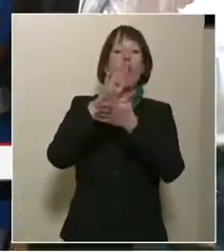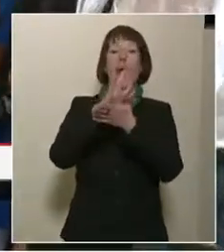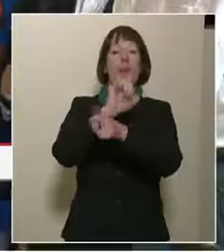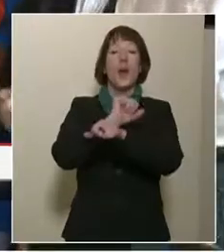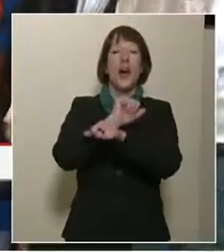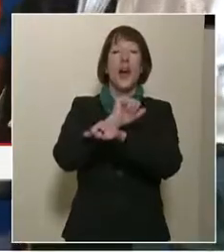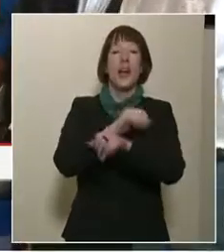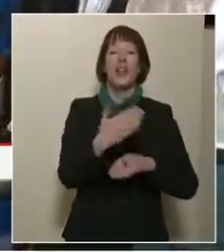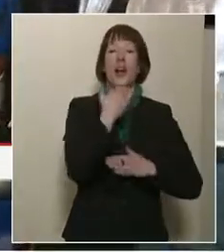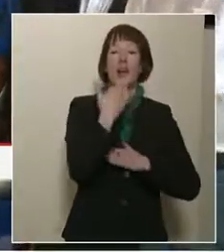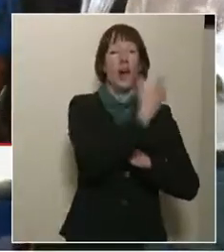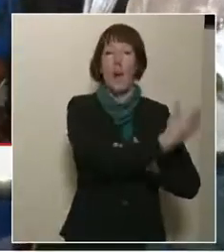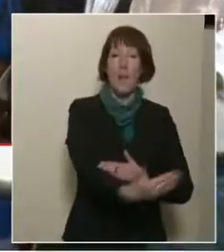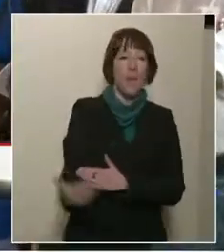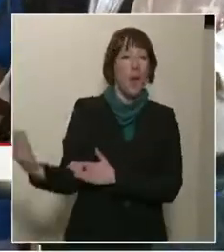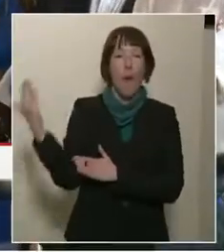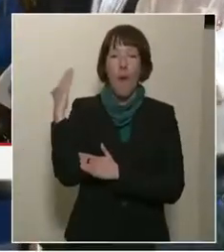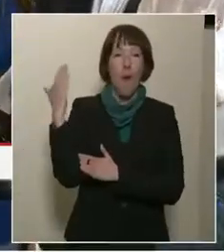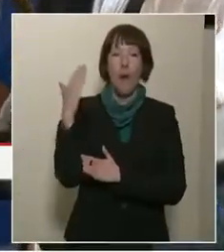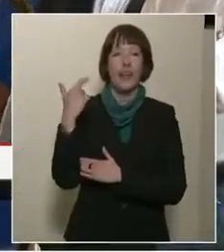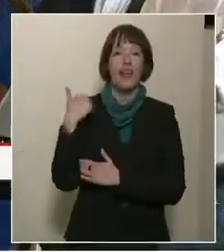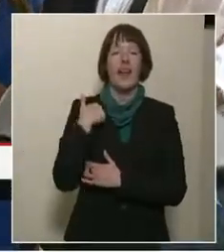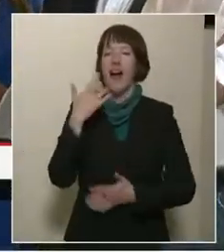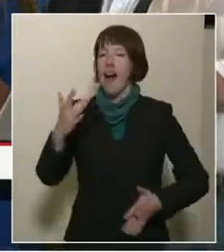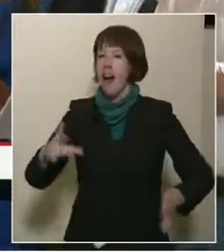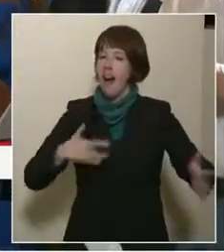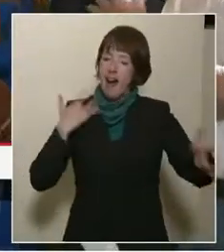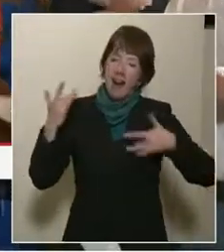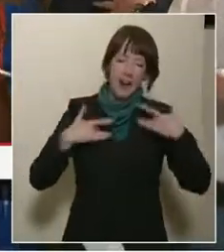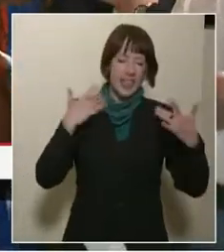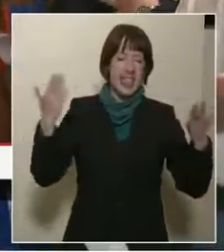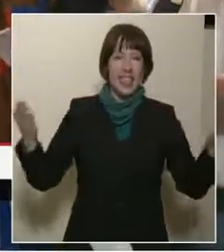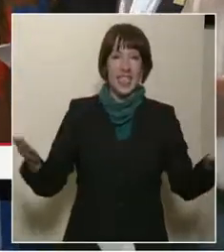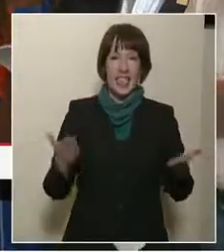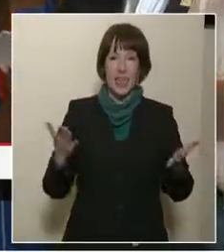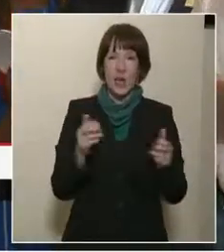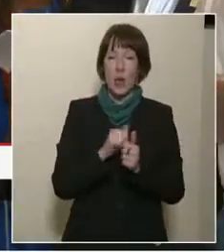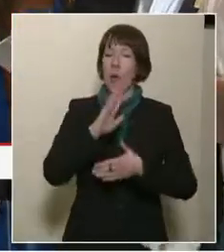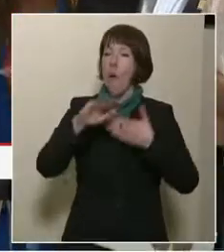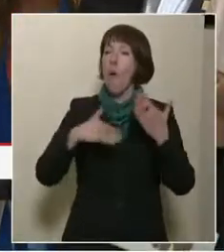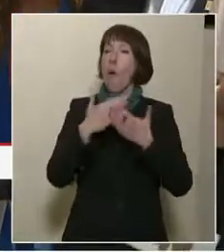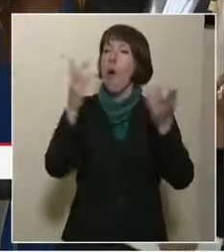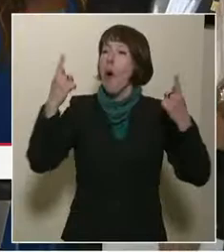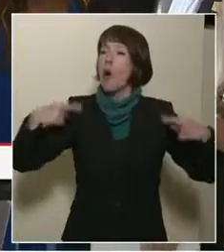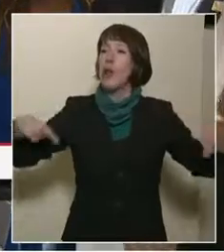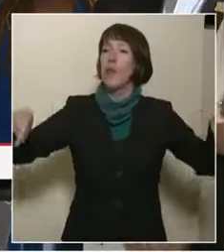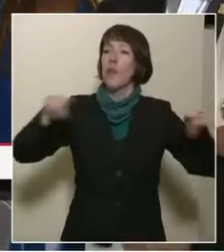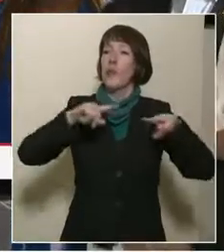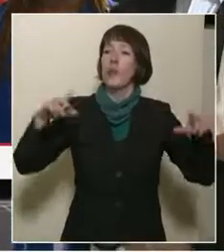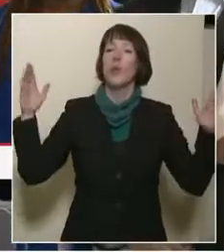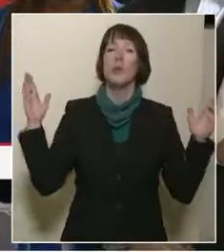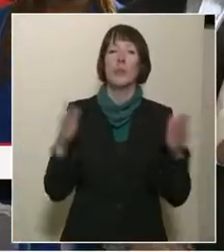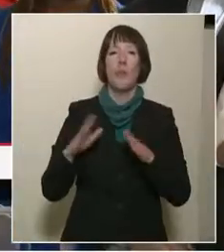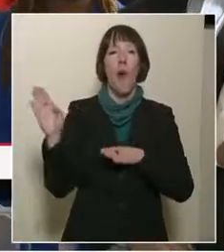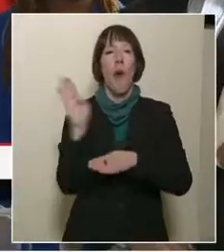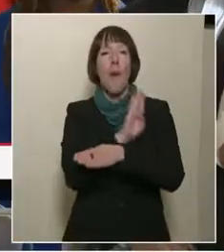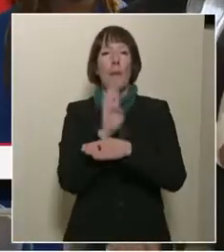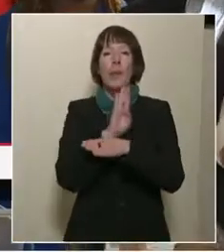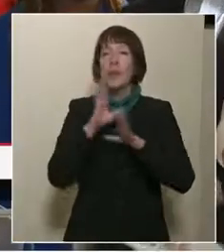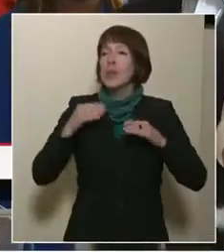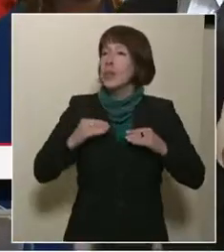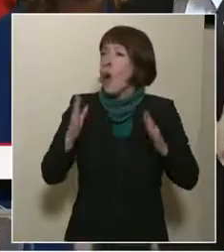Good morning, everybody. I am delighted to be here with all of you small business owners and